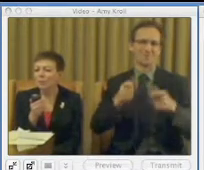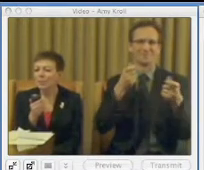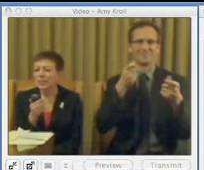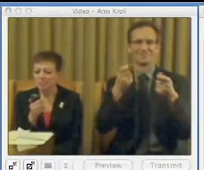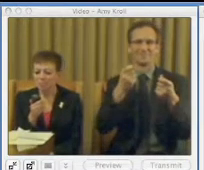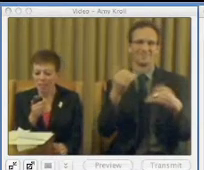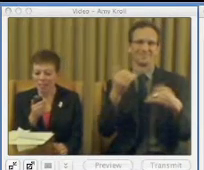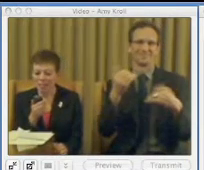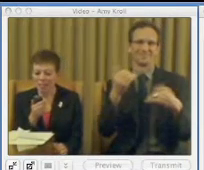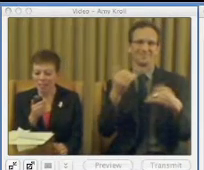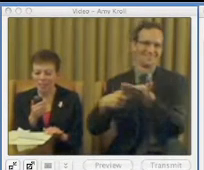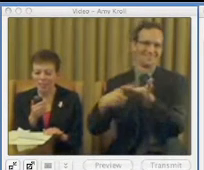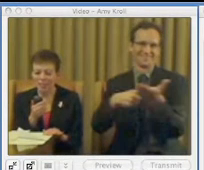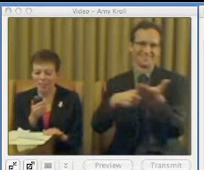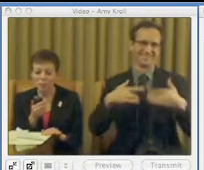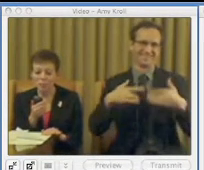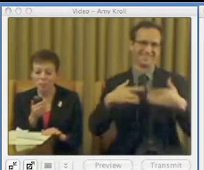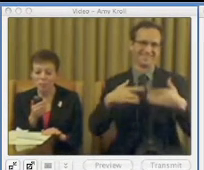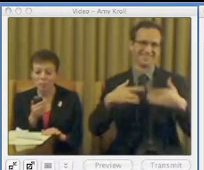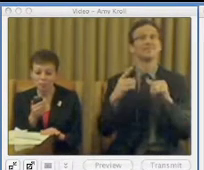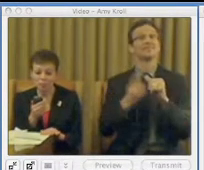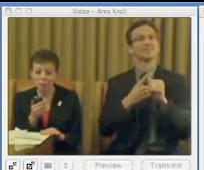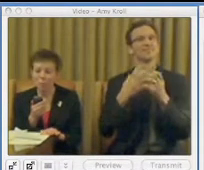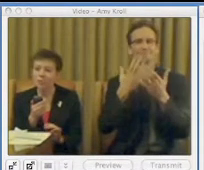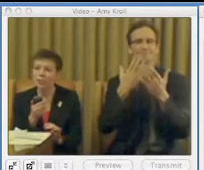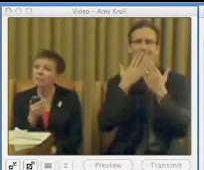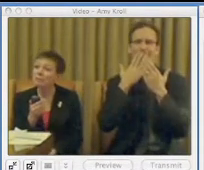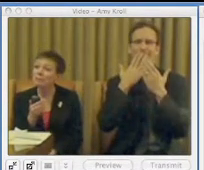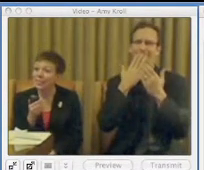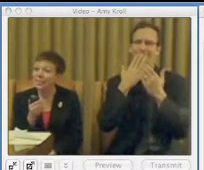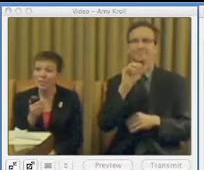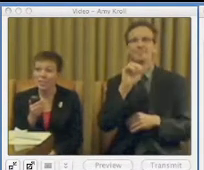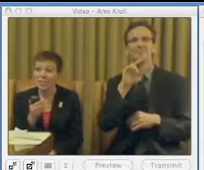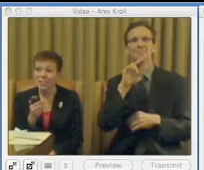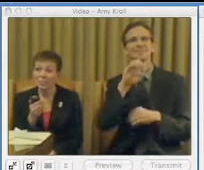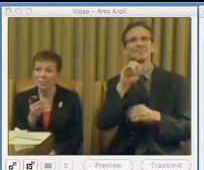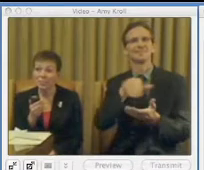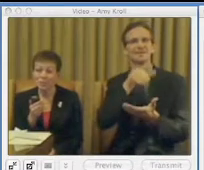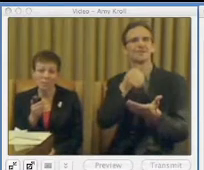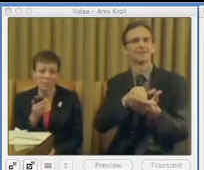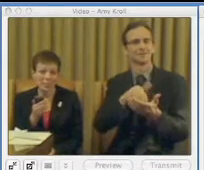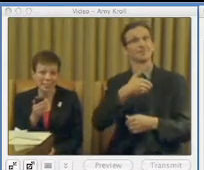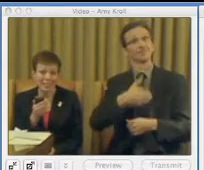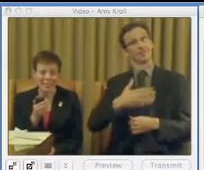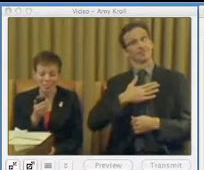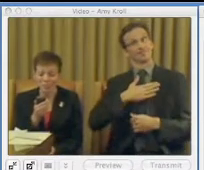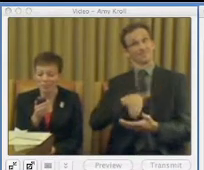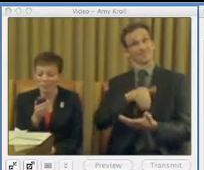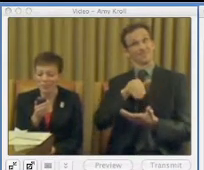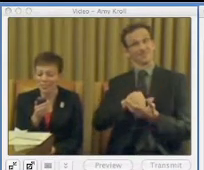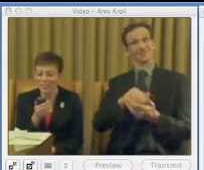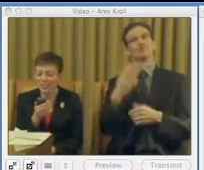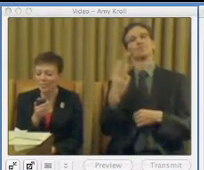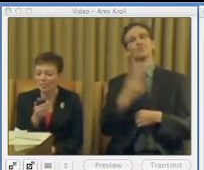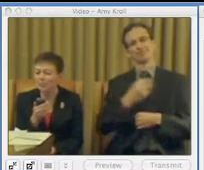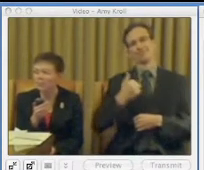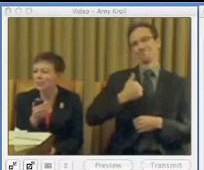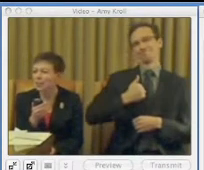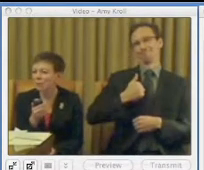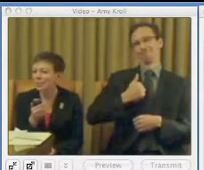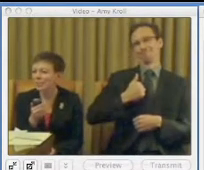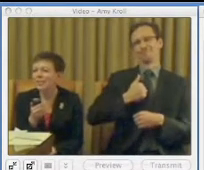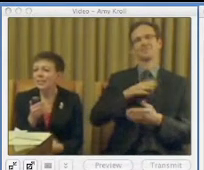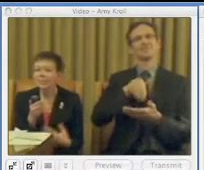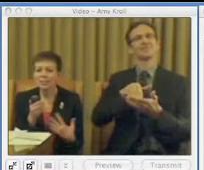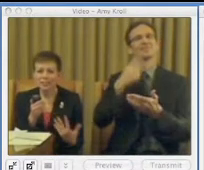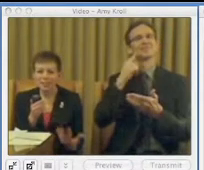event. I want to begin by thanking the Marie Center for inviting our center, the Western Canadian Center for